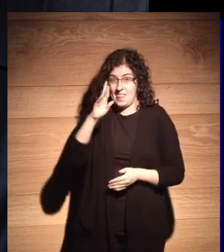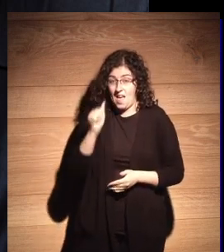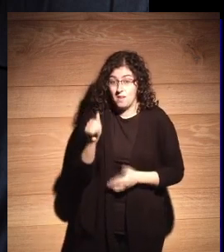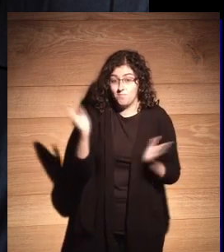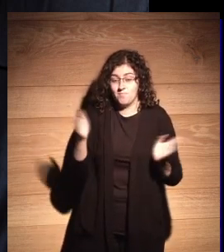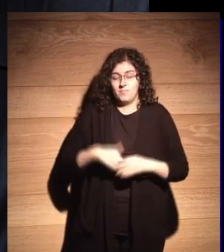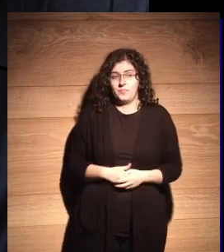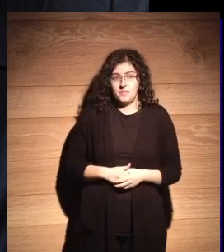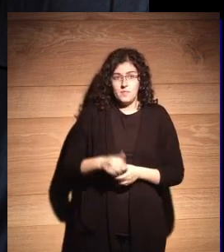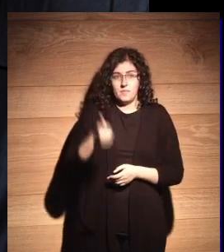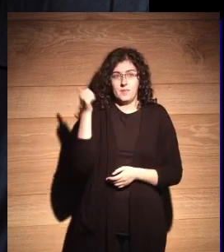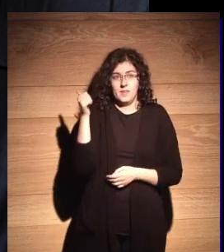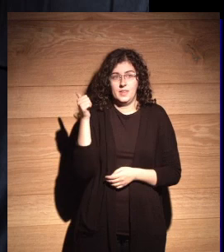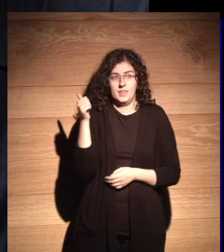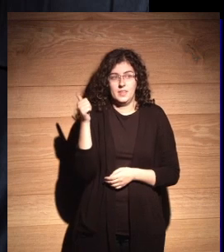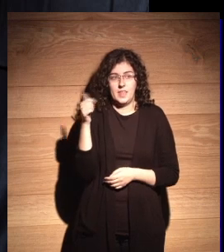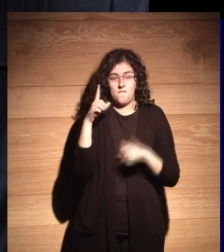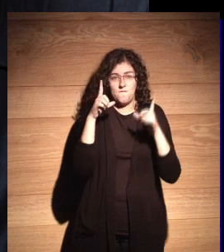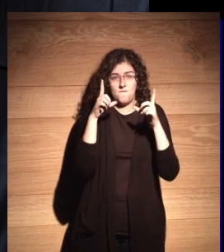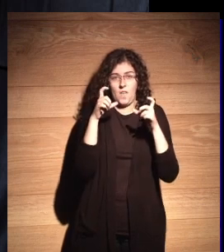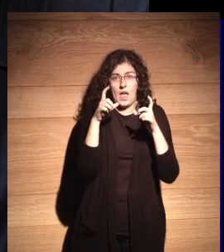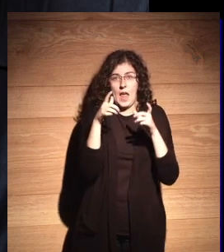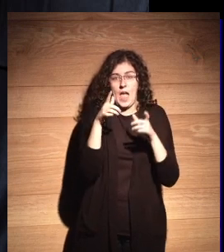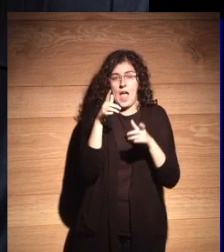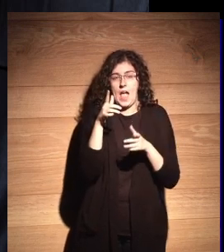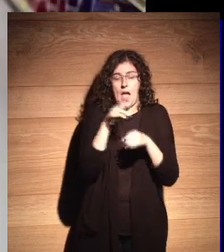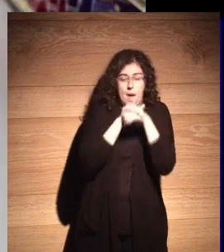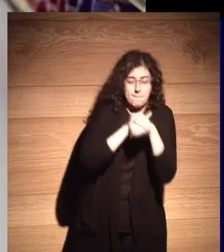know. We vacation together. He always calls me for advice.